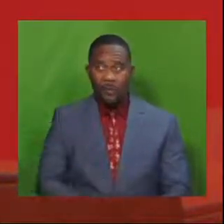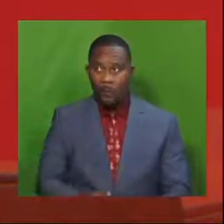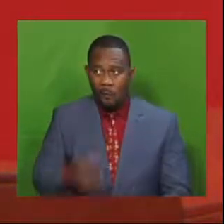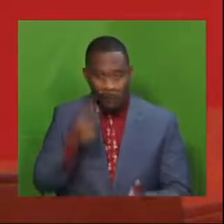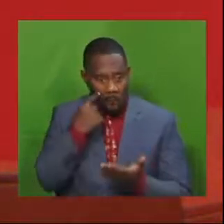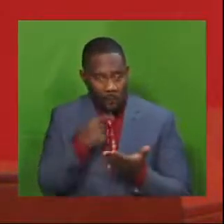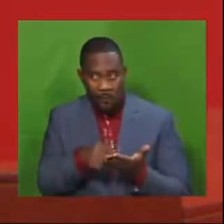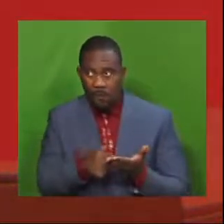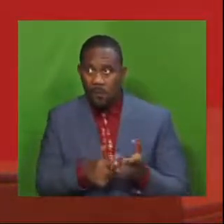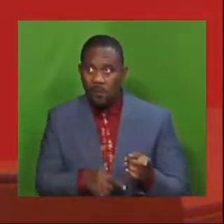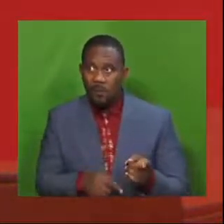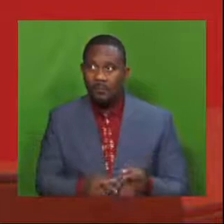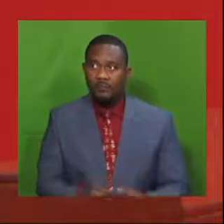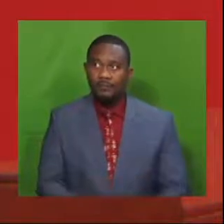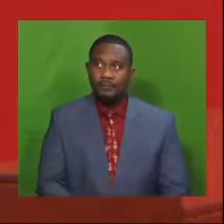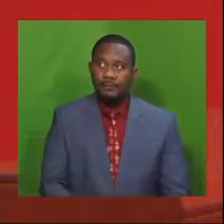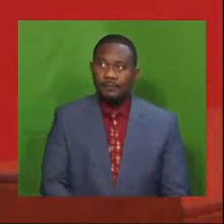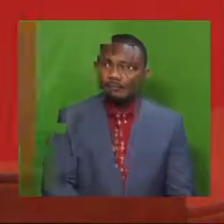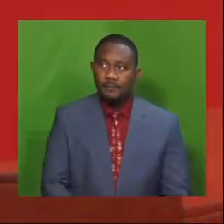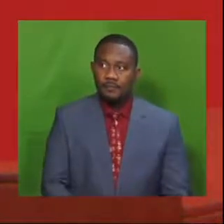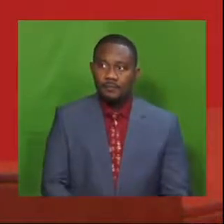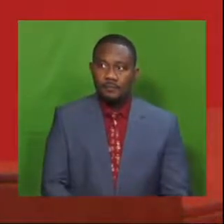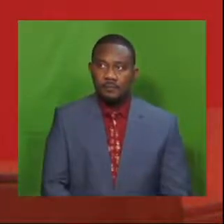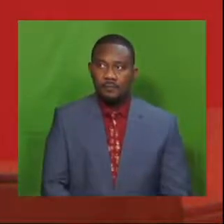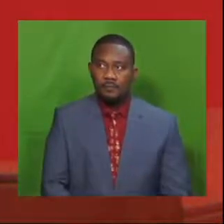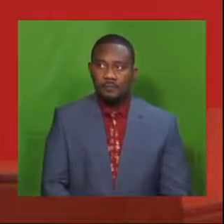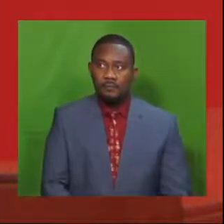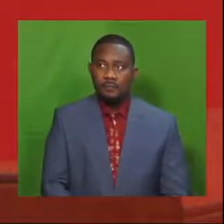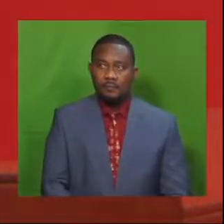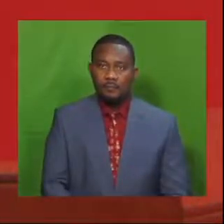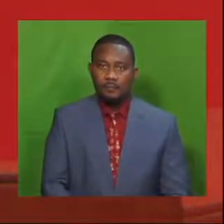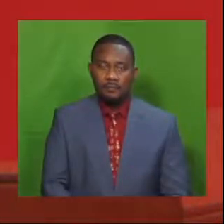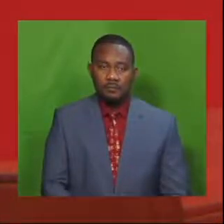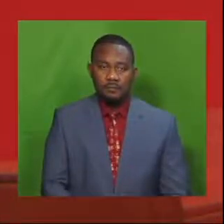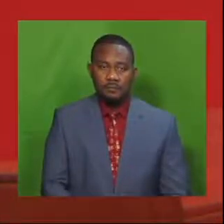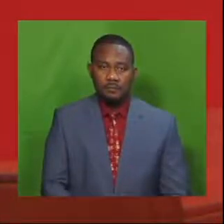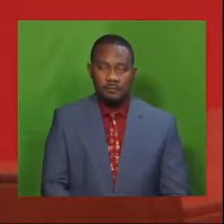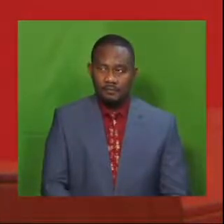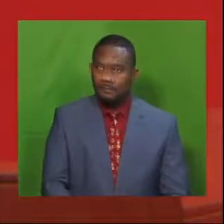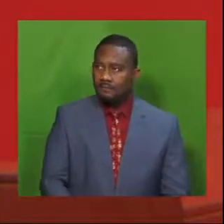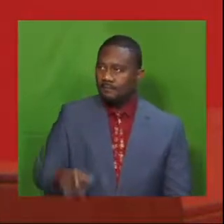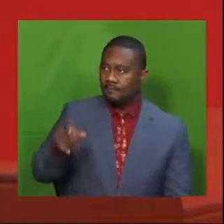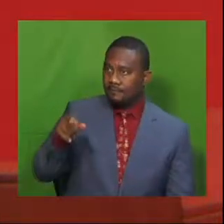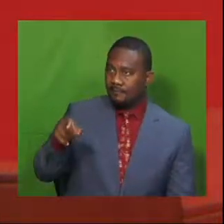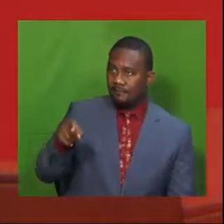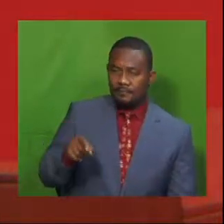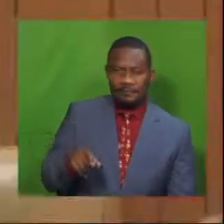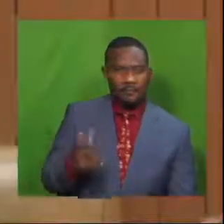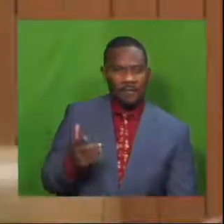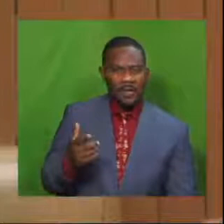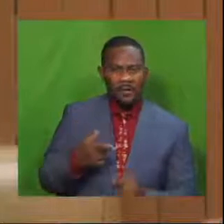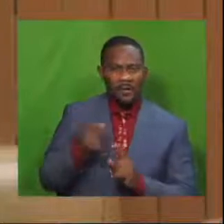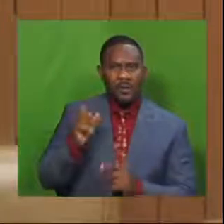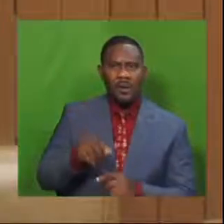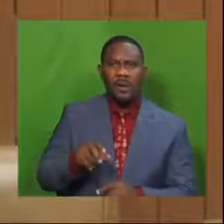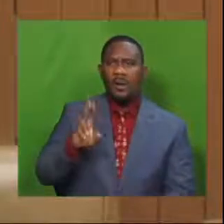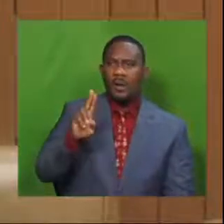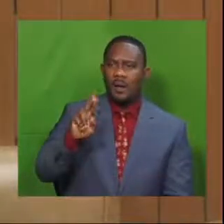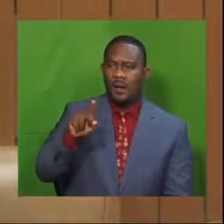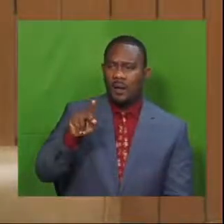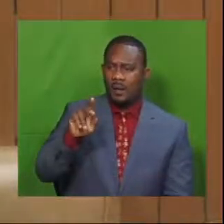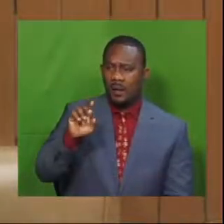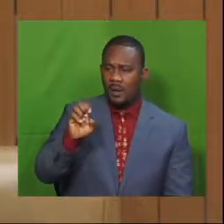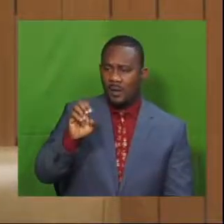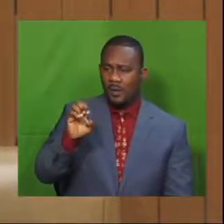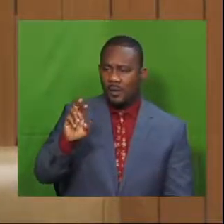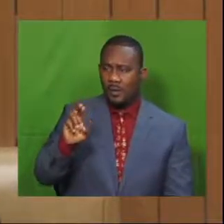Yes, honorable member for your constituency. Manya Krobo. Come again? Upper Manya Krobo. Upper Manya Krobo.